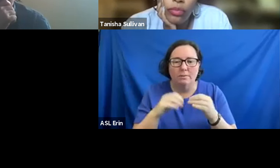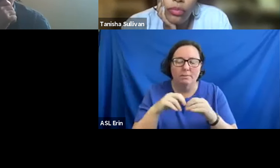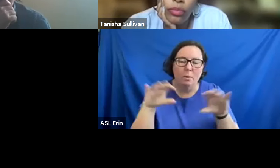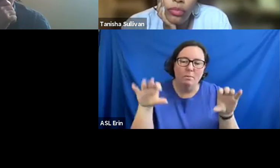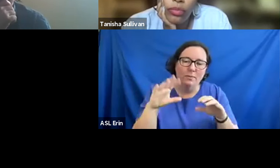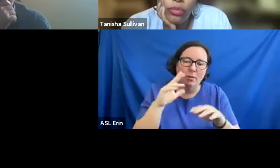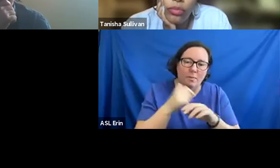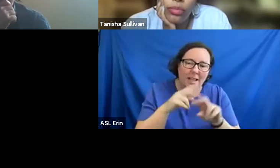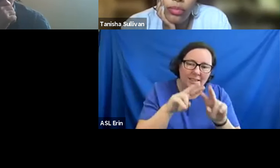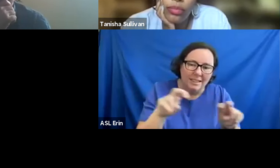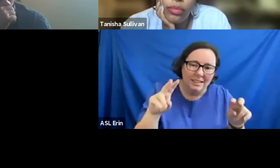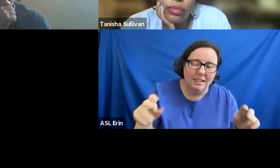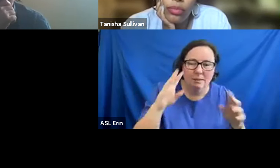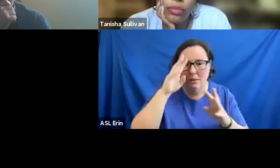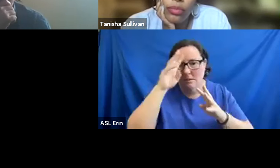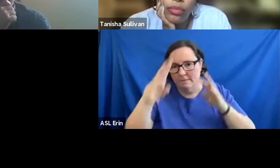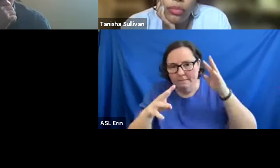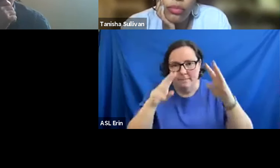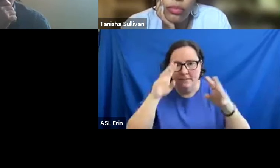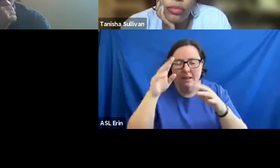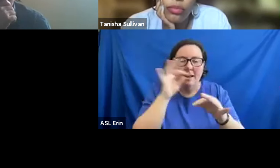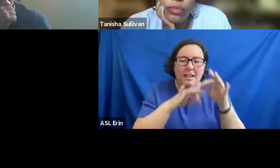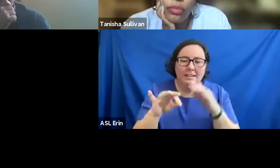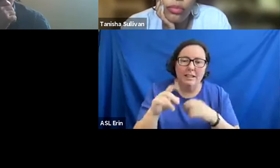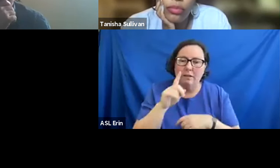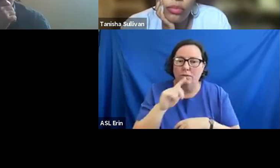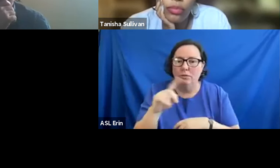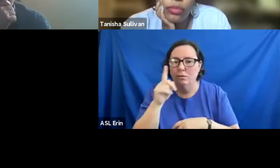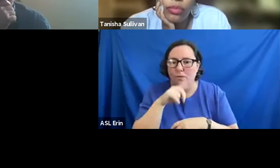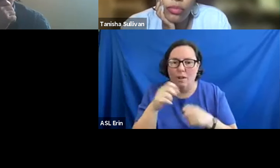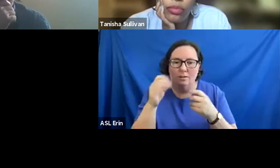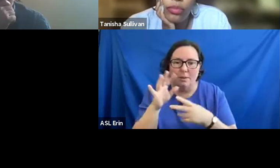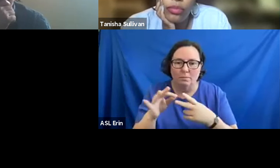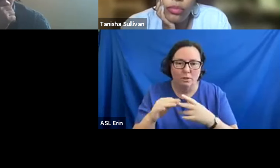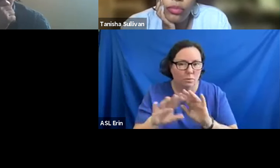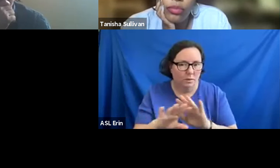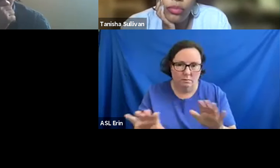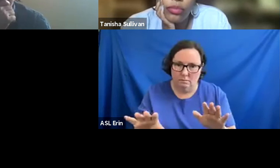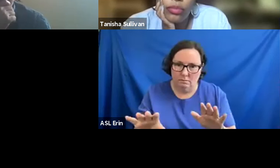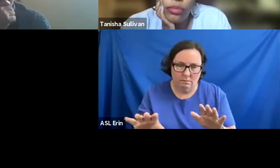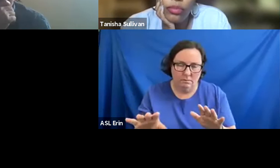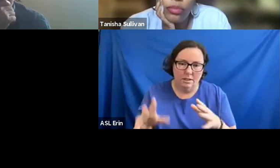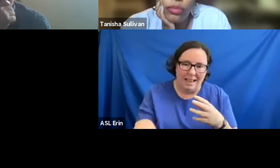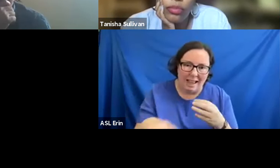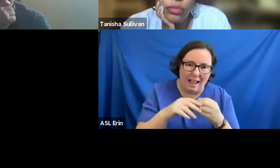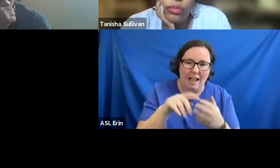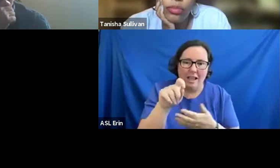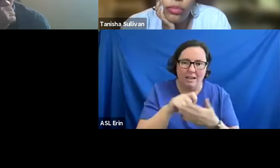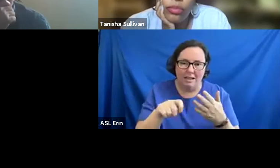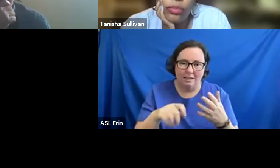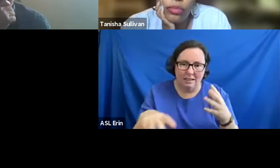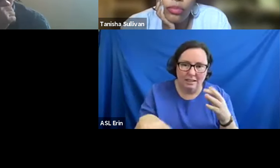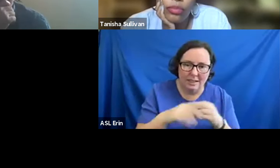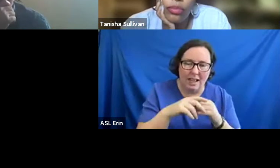assessments. And there was some evidence during the 90s when people were trying that they got, for example, did